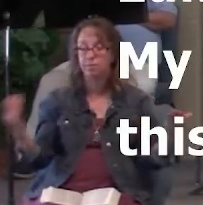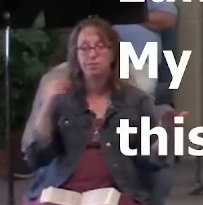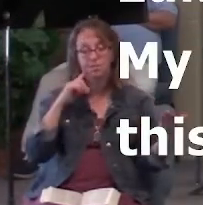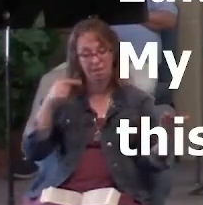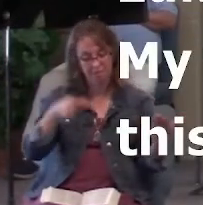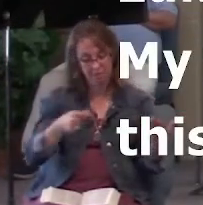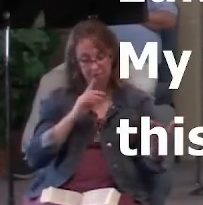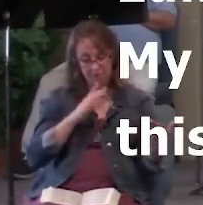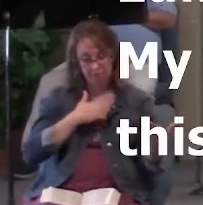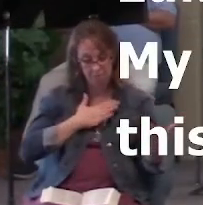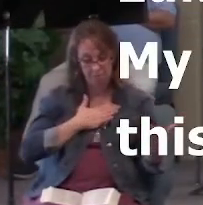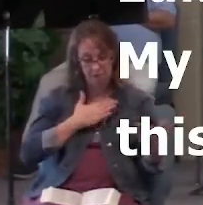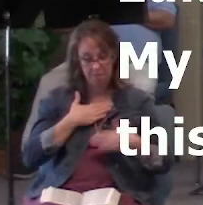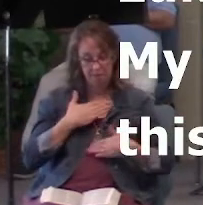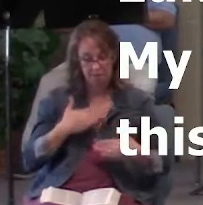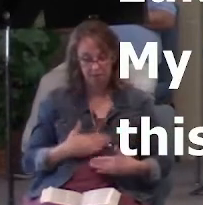body,